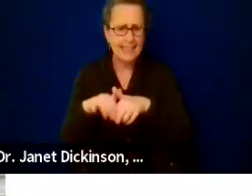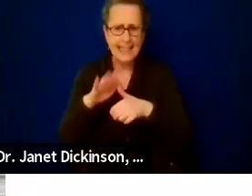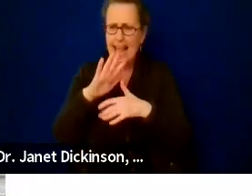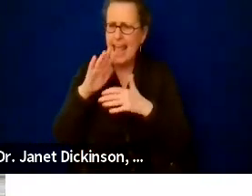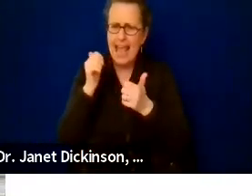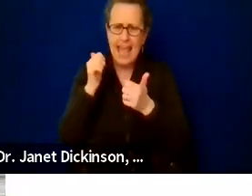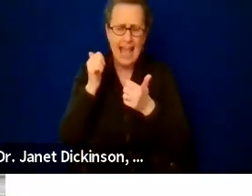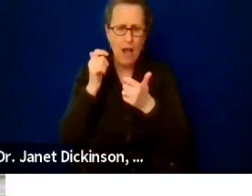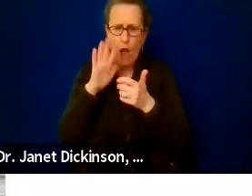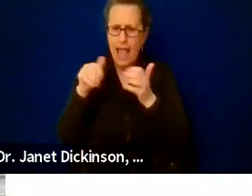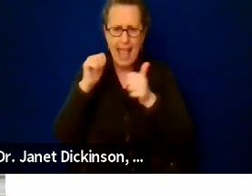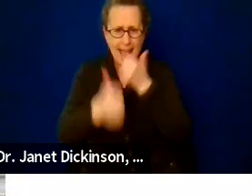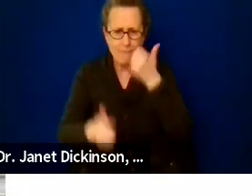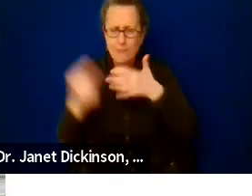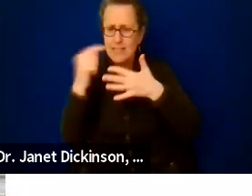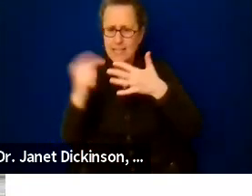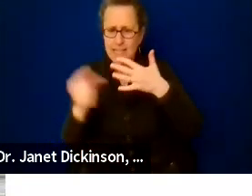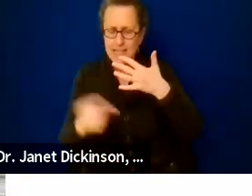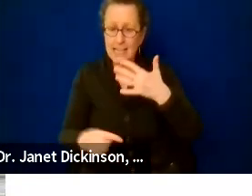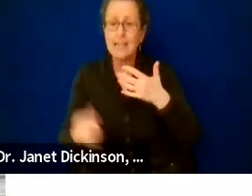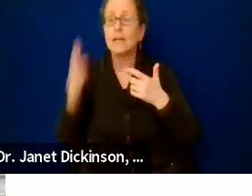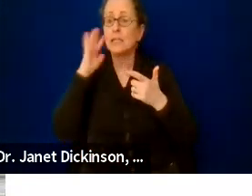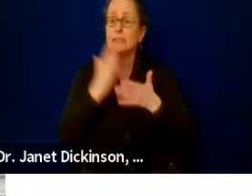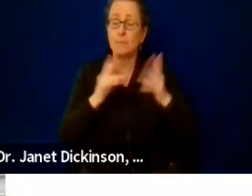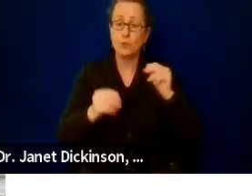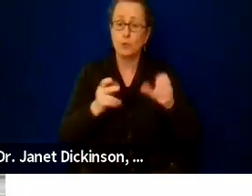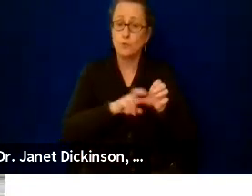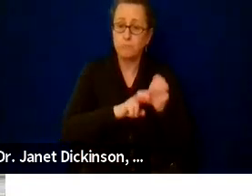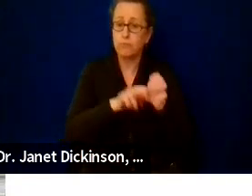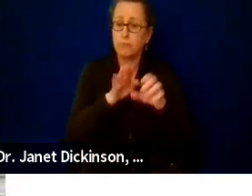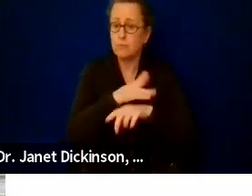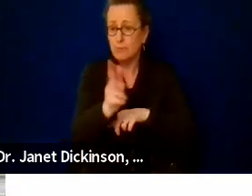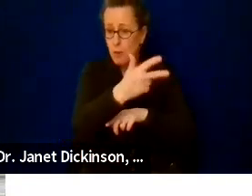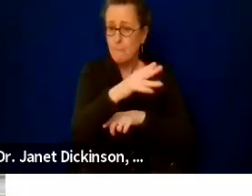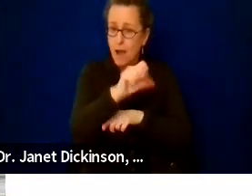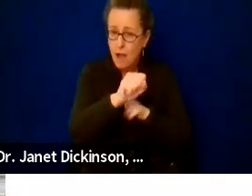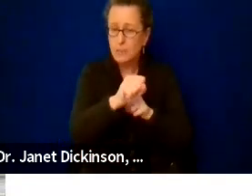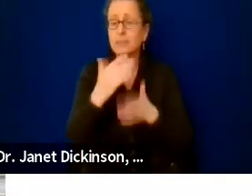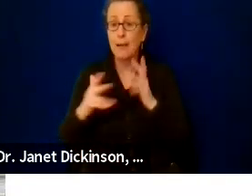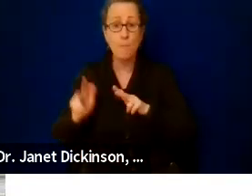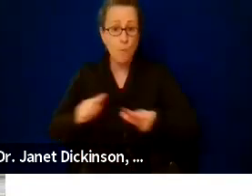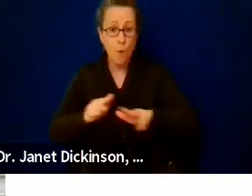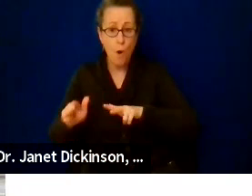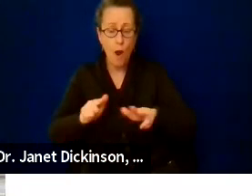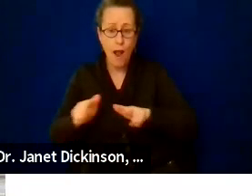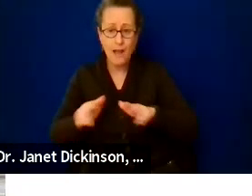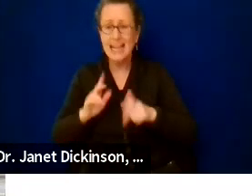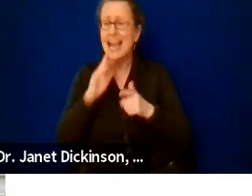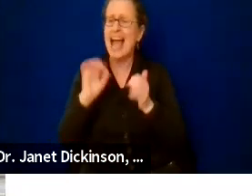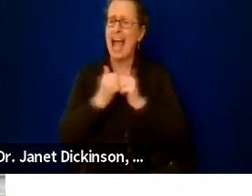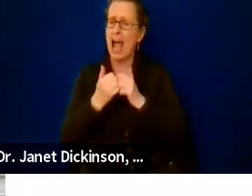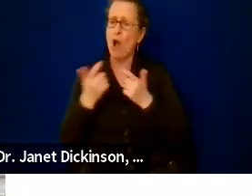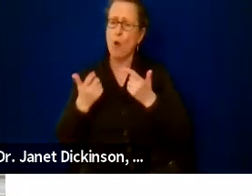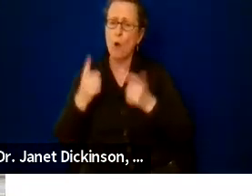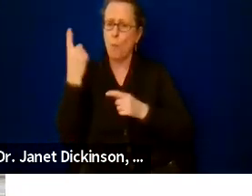and walkers, trying to figure out entrances and exits. And as soon as I have more details about